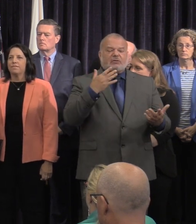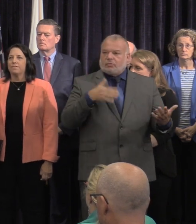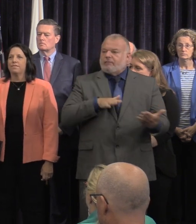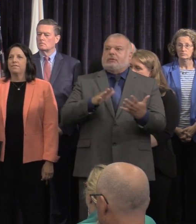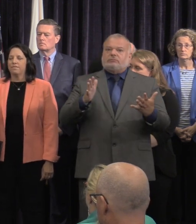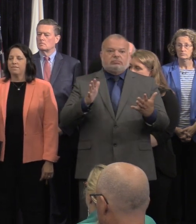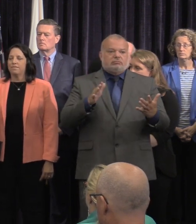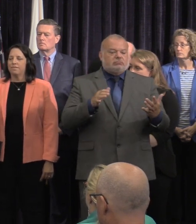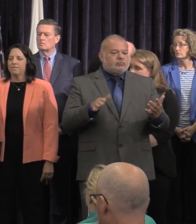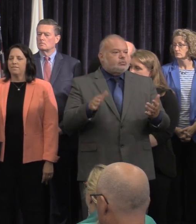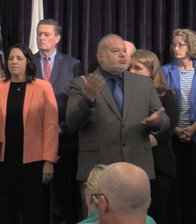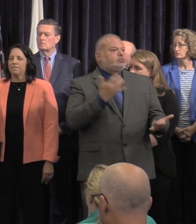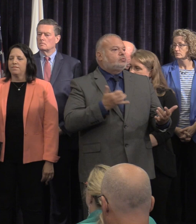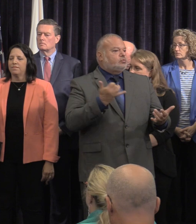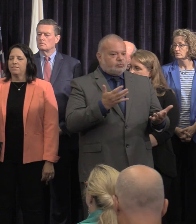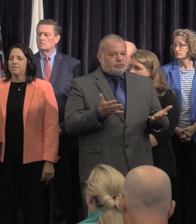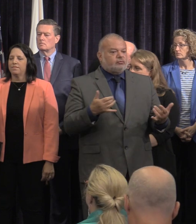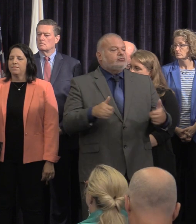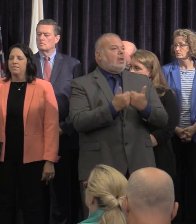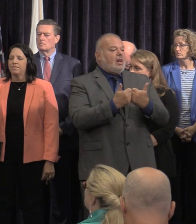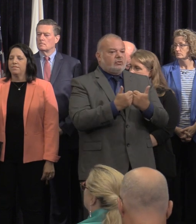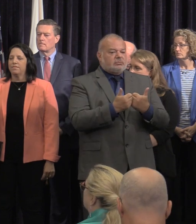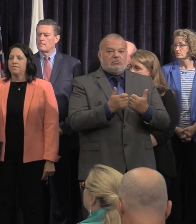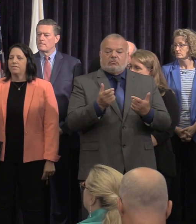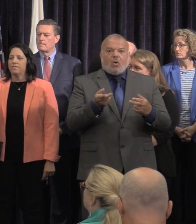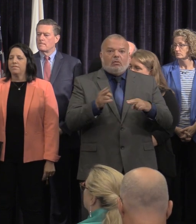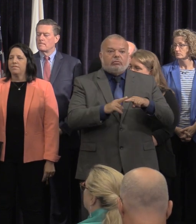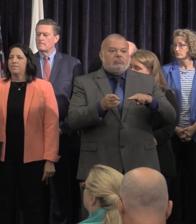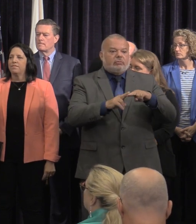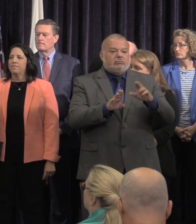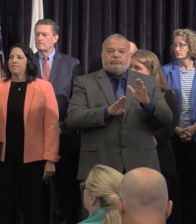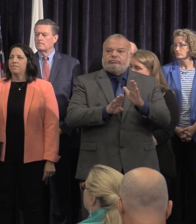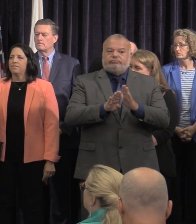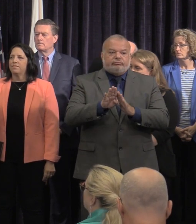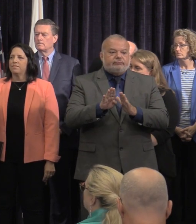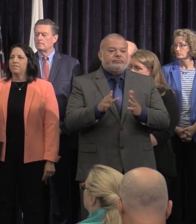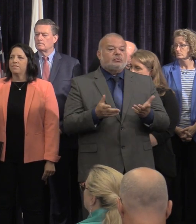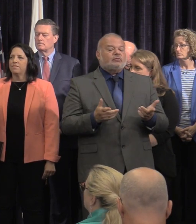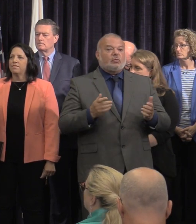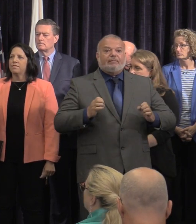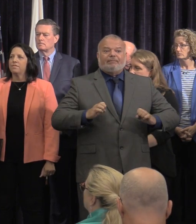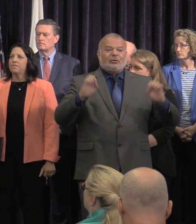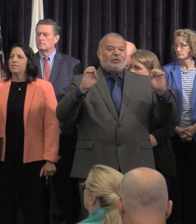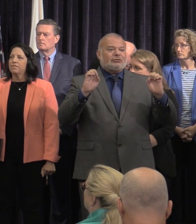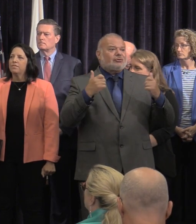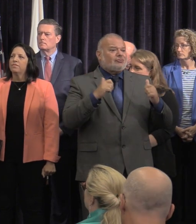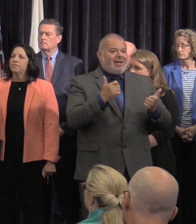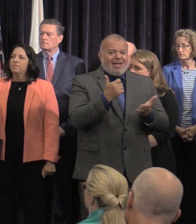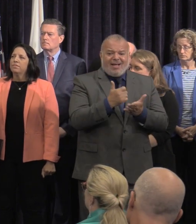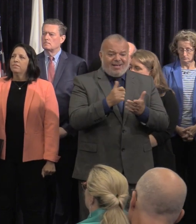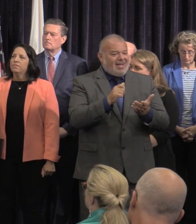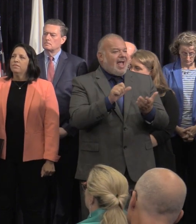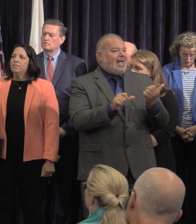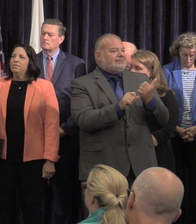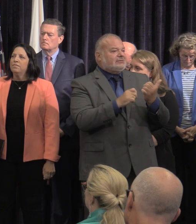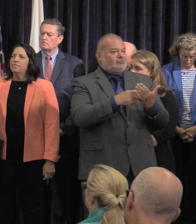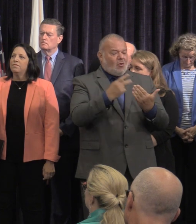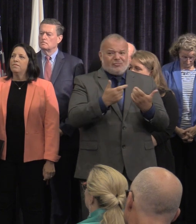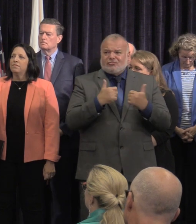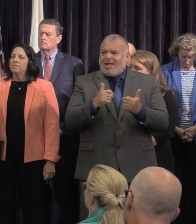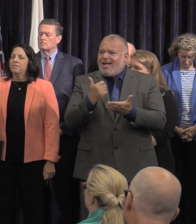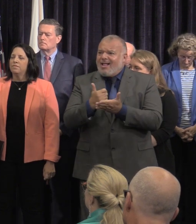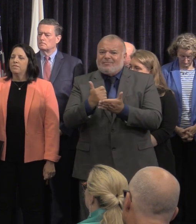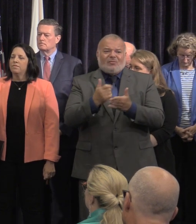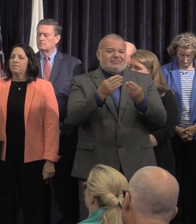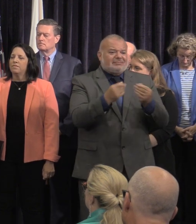more than our state has ever served in our emergency assistance program. These numbers are being driven by